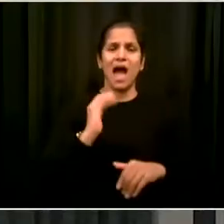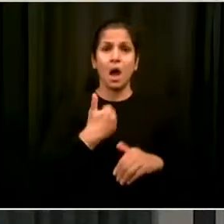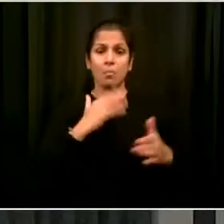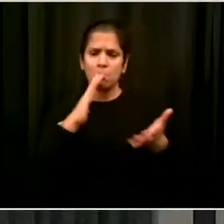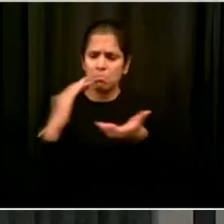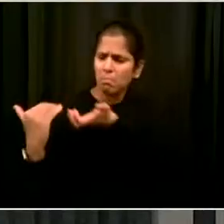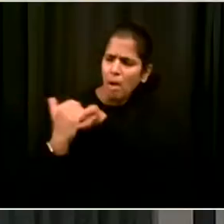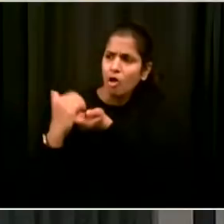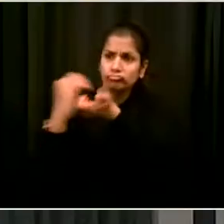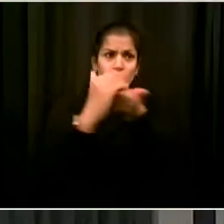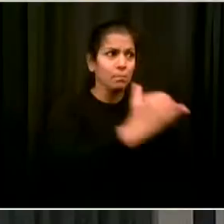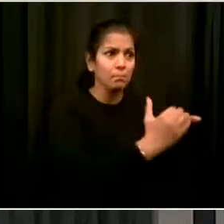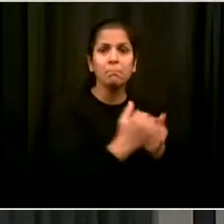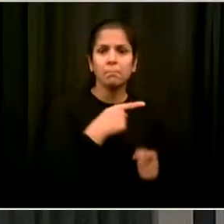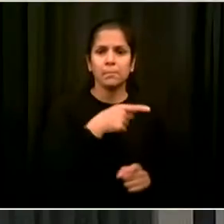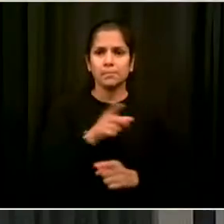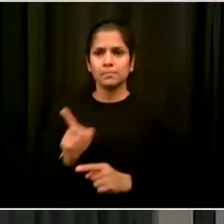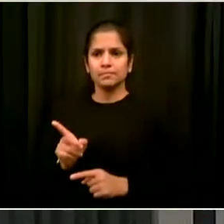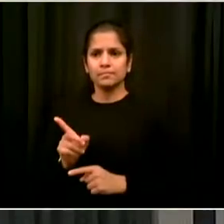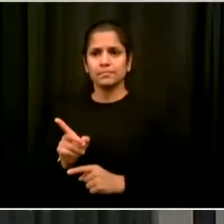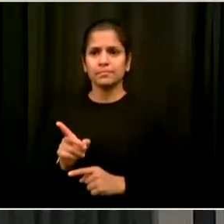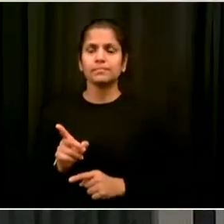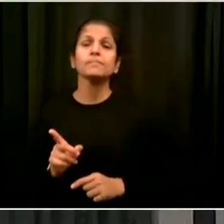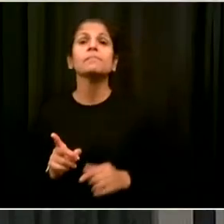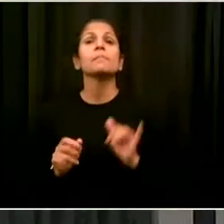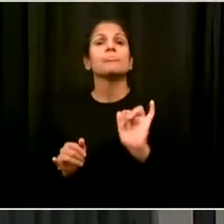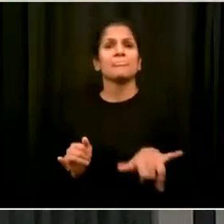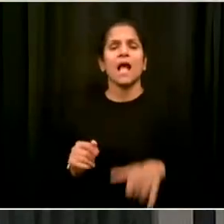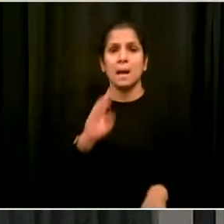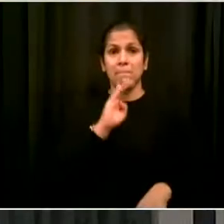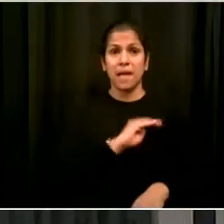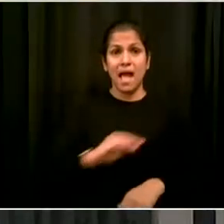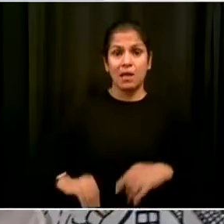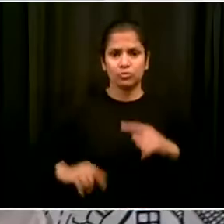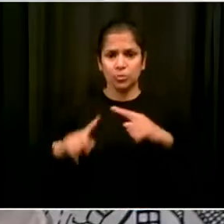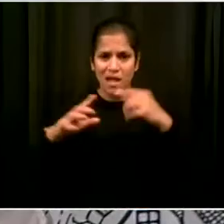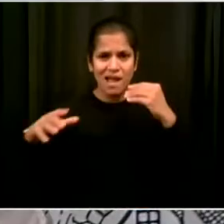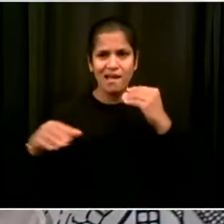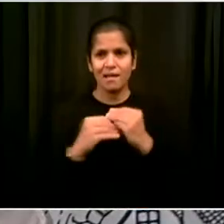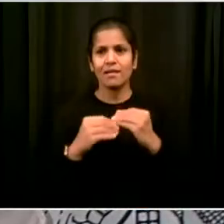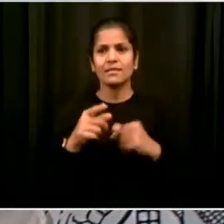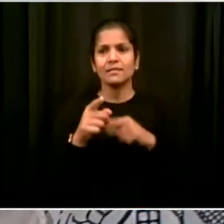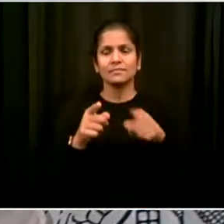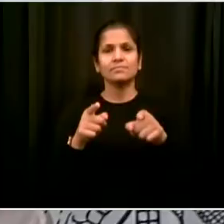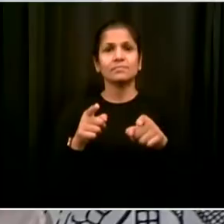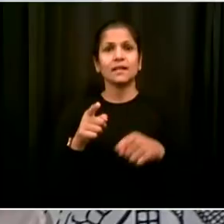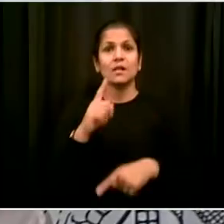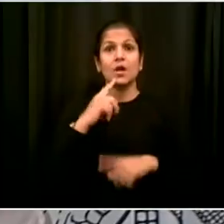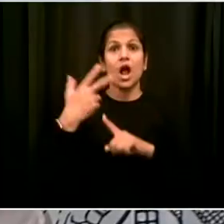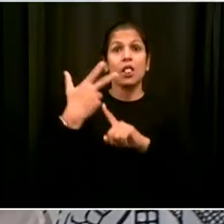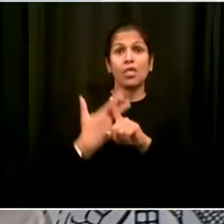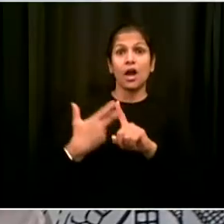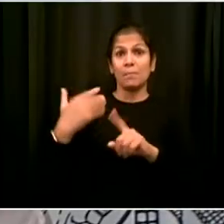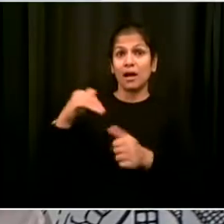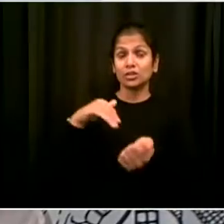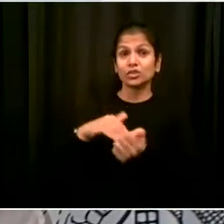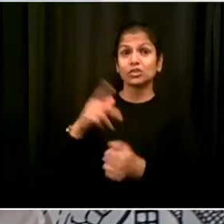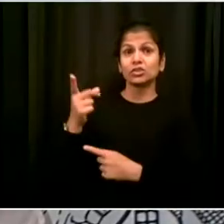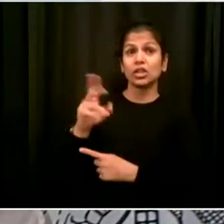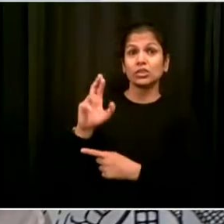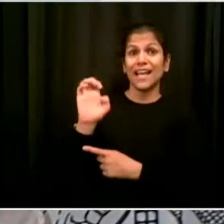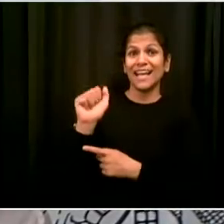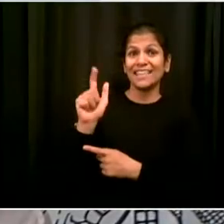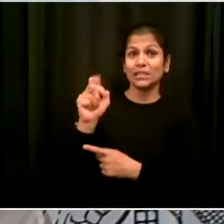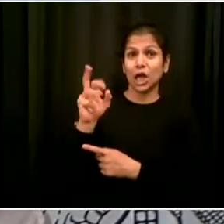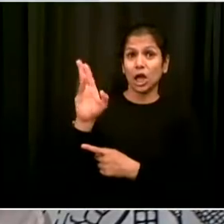note with appreciation that throughout these last months, Dr. Easterling has been in direct contact with community leaders, faith leaders,